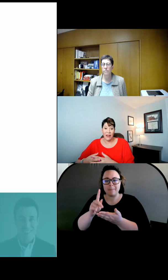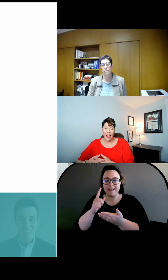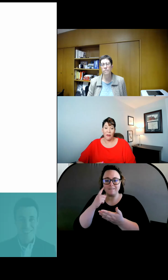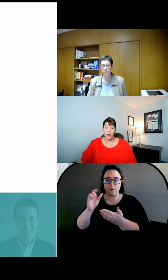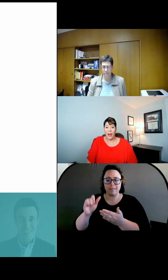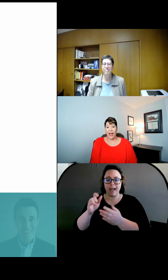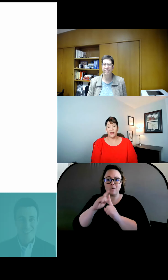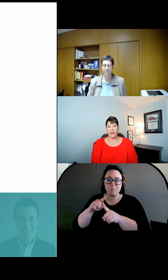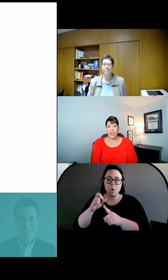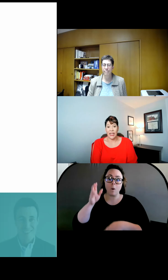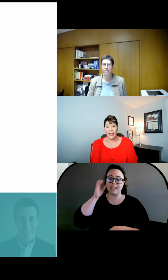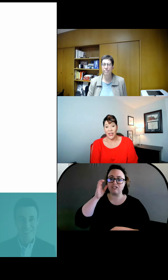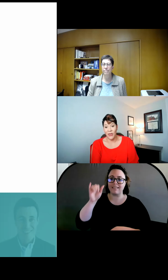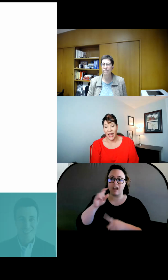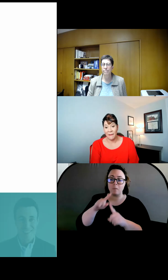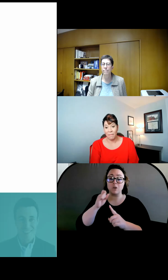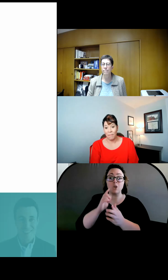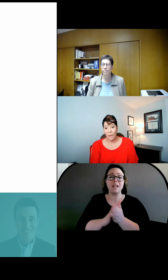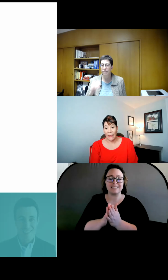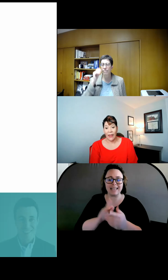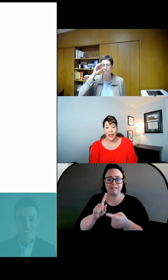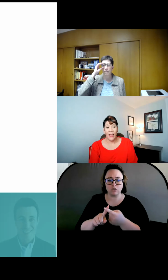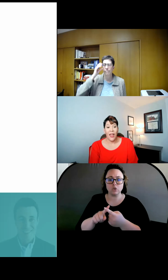or hearing that report back. So there's an incentive to do that.